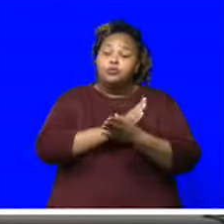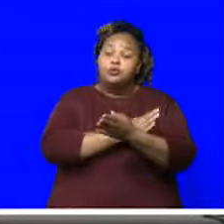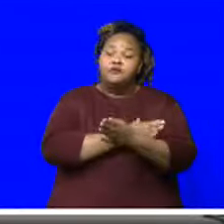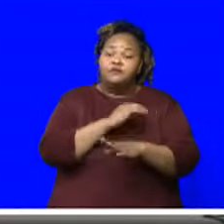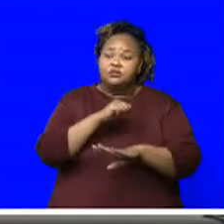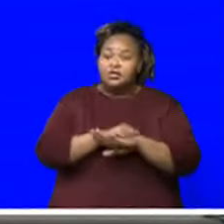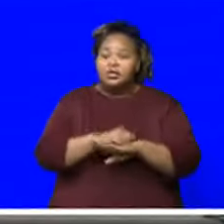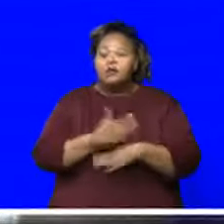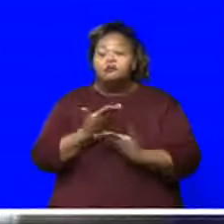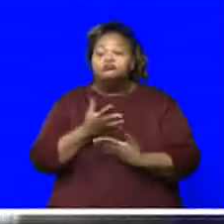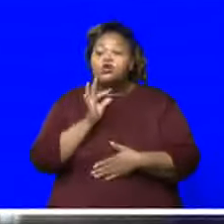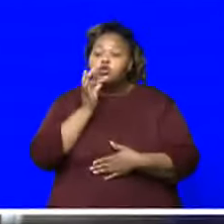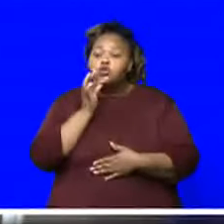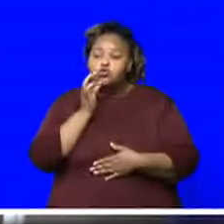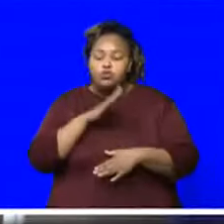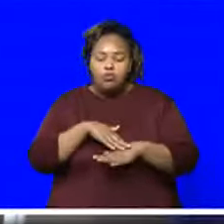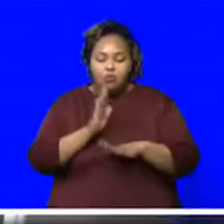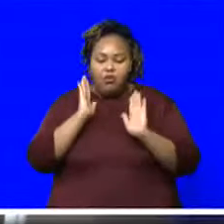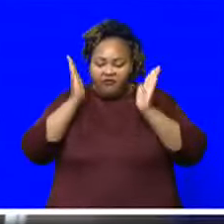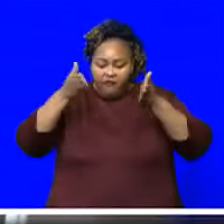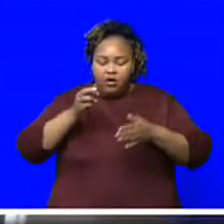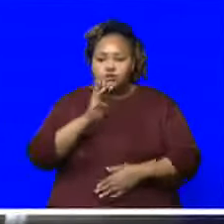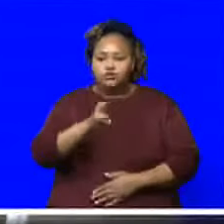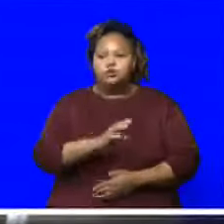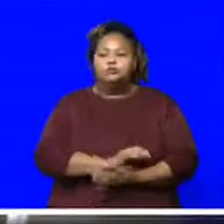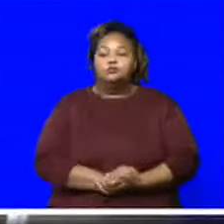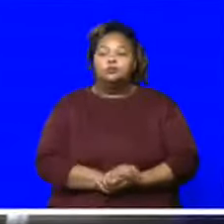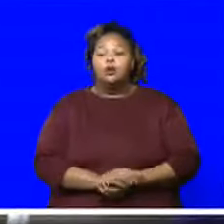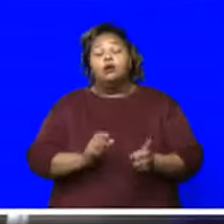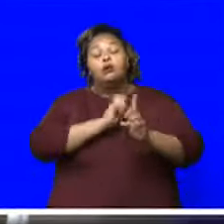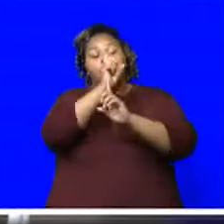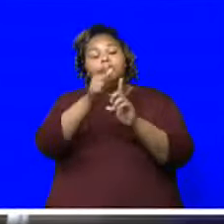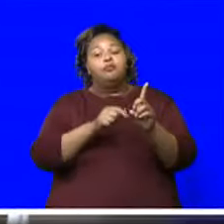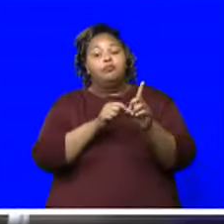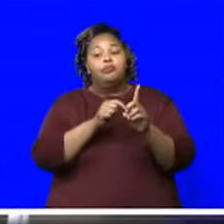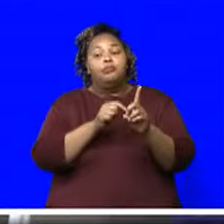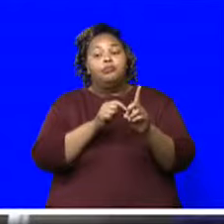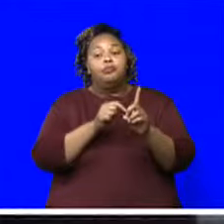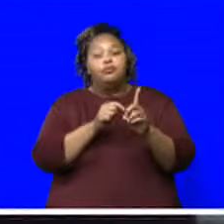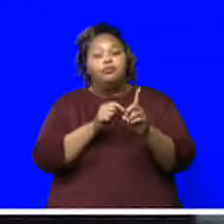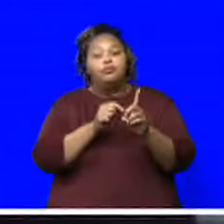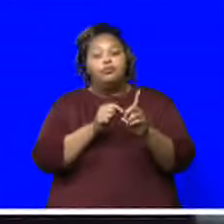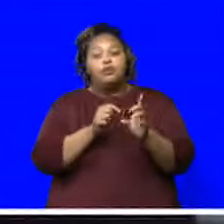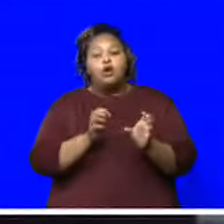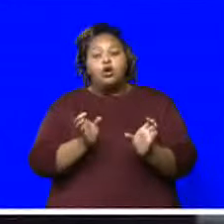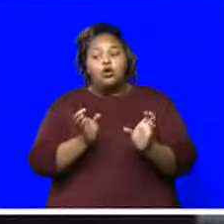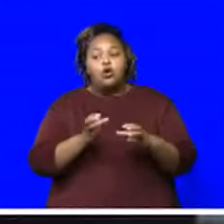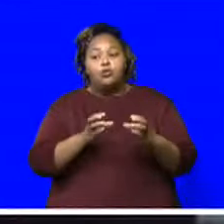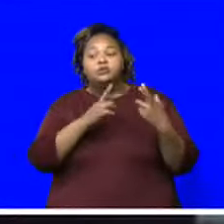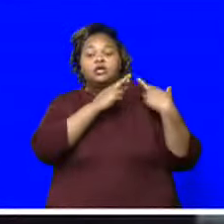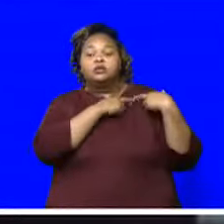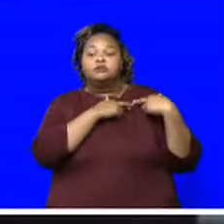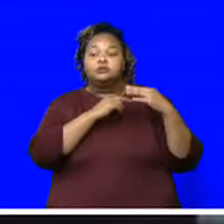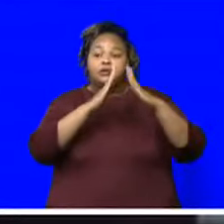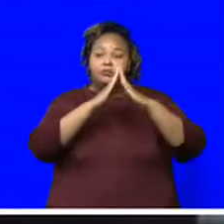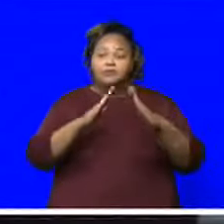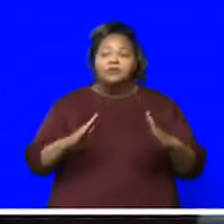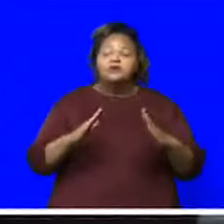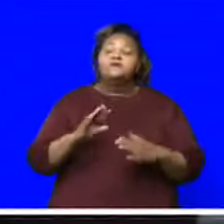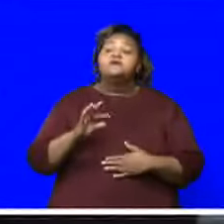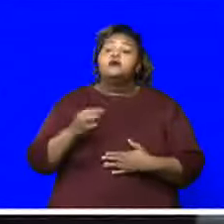particularly our young people. The Minister of Sports, Culture and Youth Affairs Senate Portfolio Committee Chairperson Princess Tsanzisile says